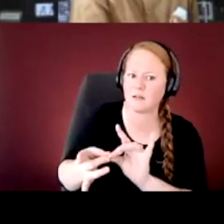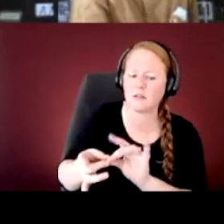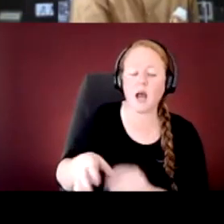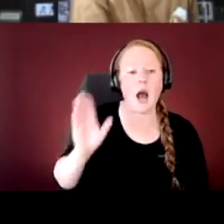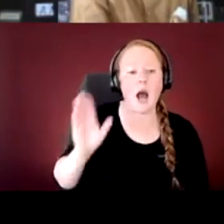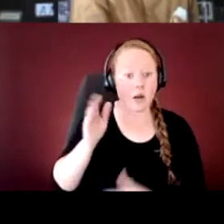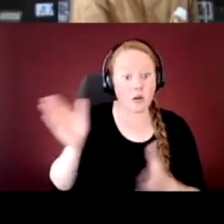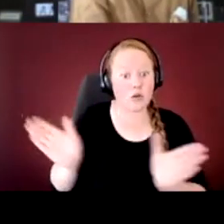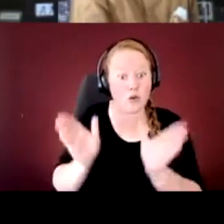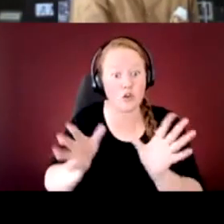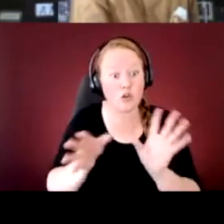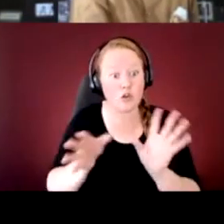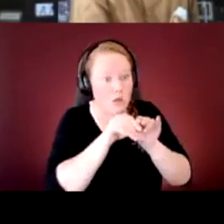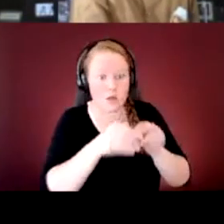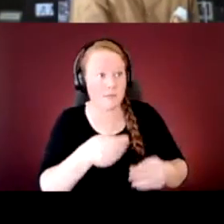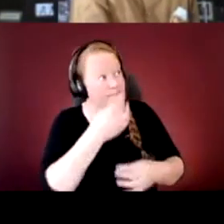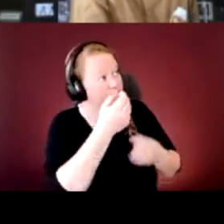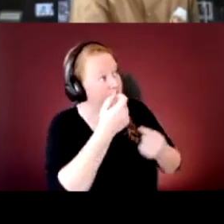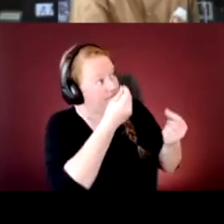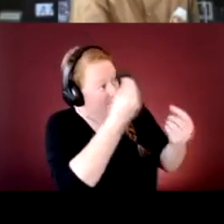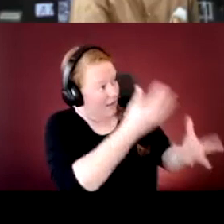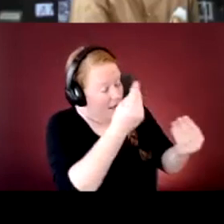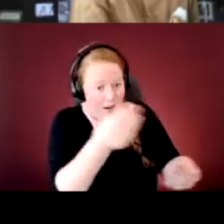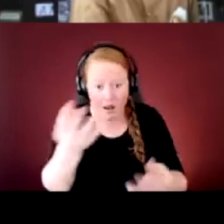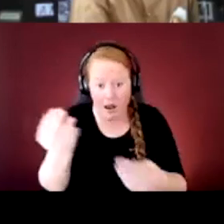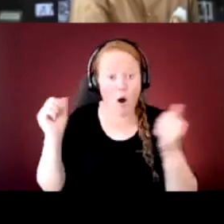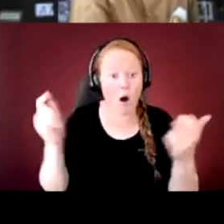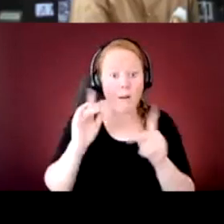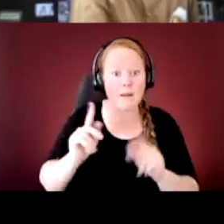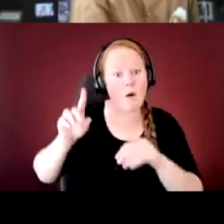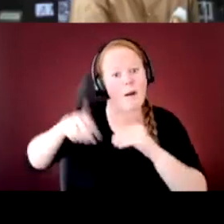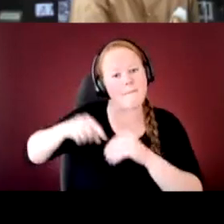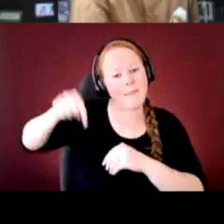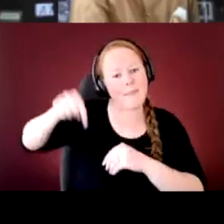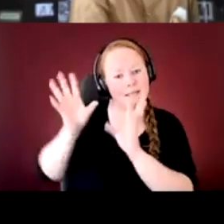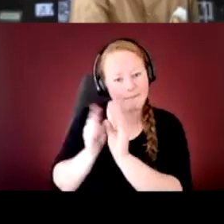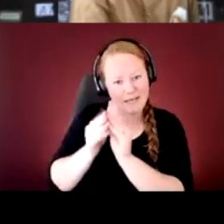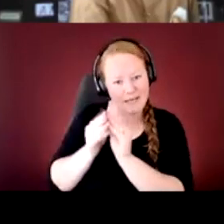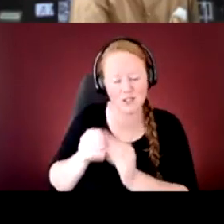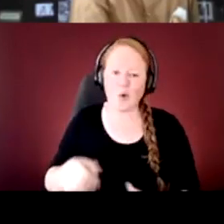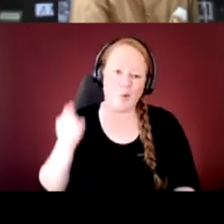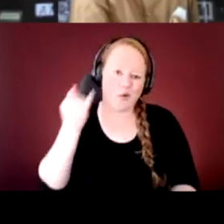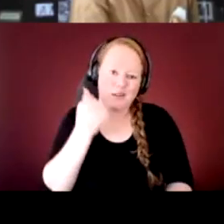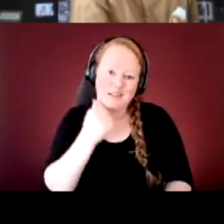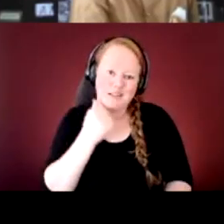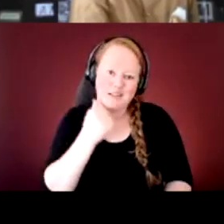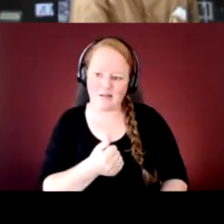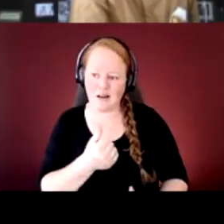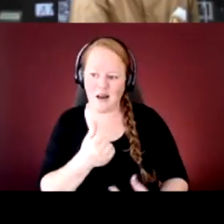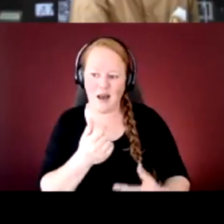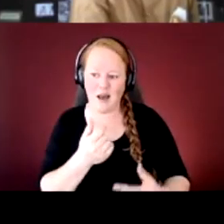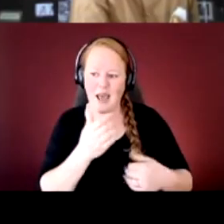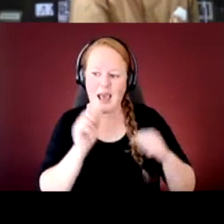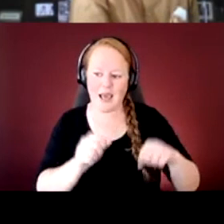and give folks a chance to see it on their own time when it's not their Saturday morning. So